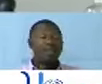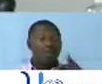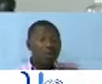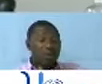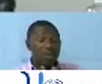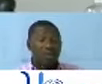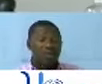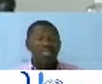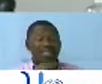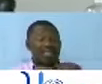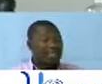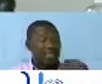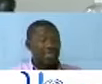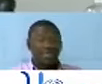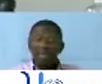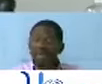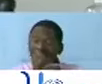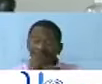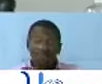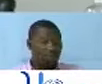us.